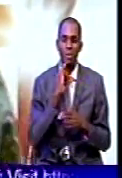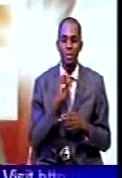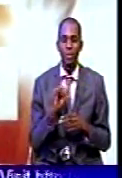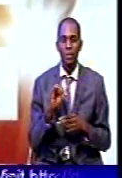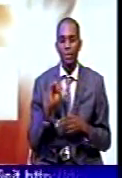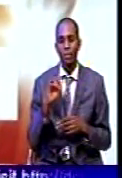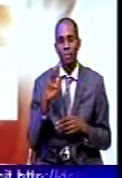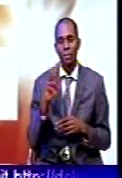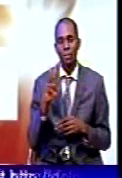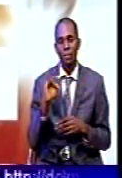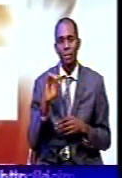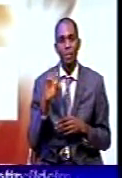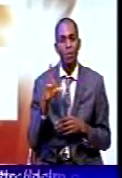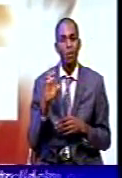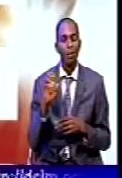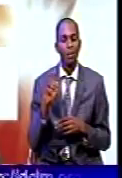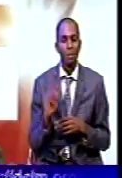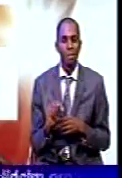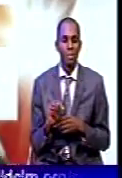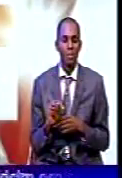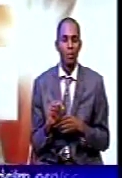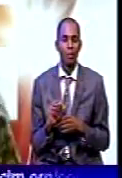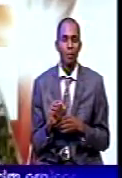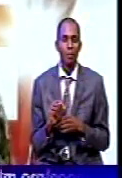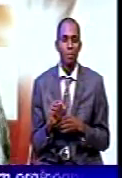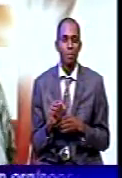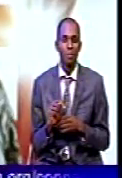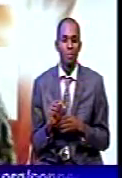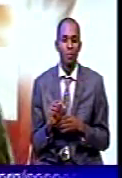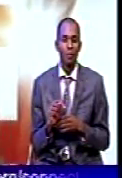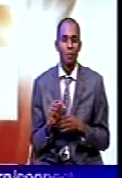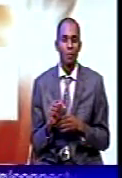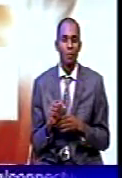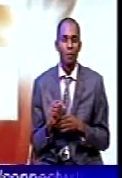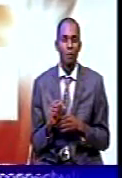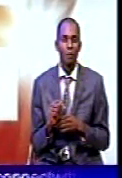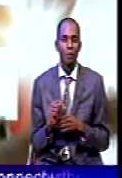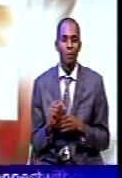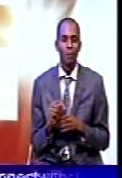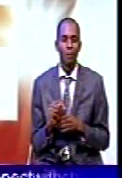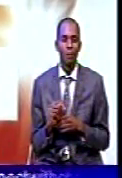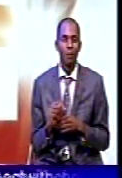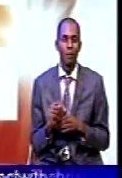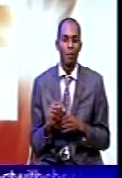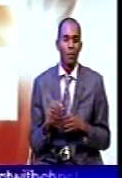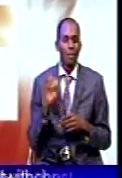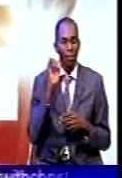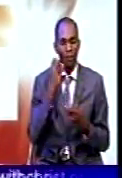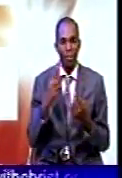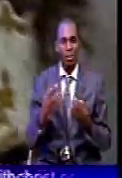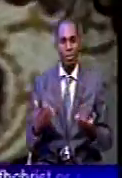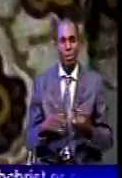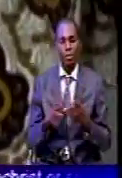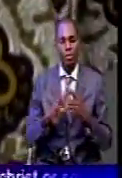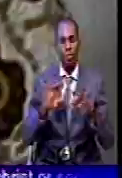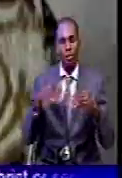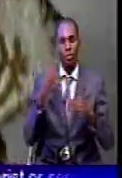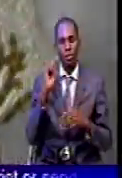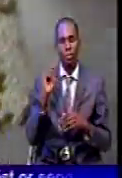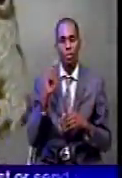yesterday, when the prayer was going on, I was healed. As I'm touching it now, the pain is